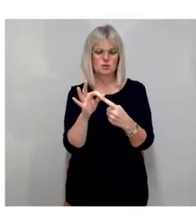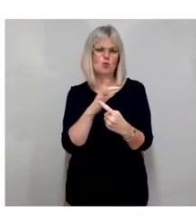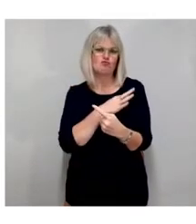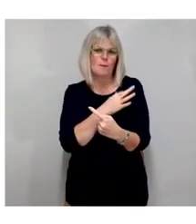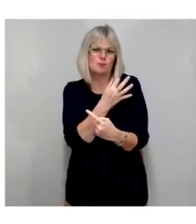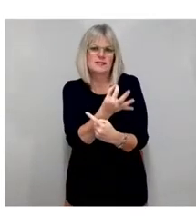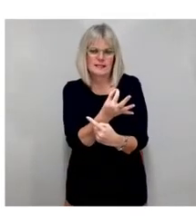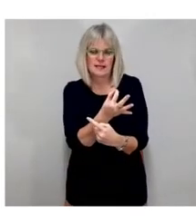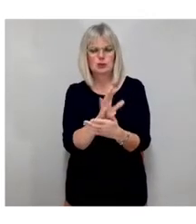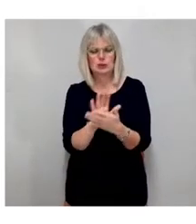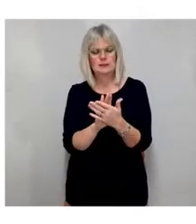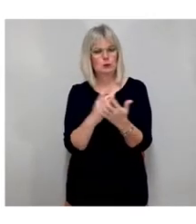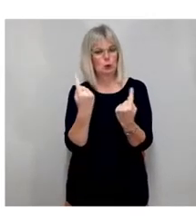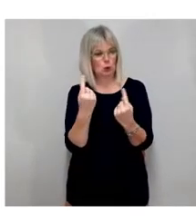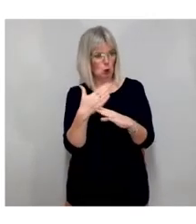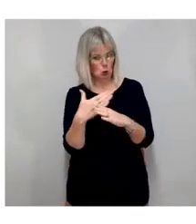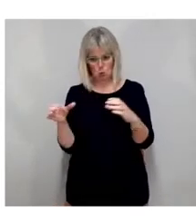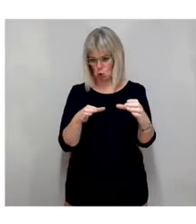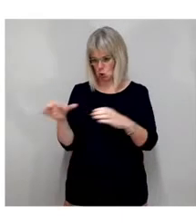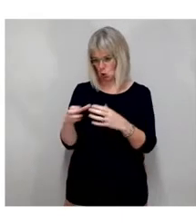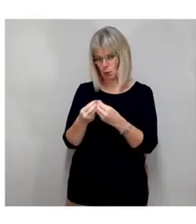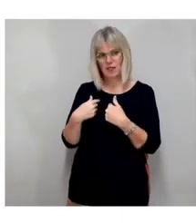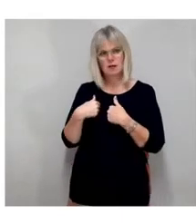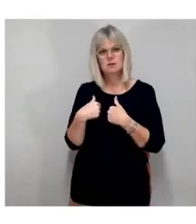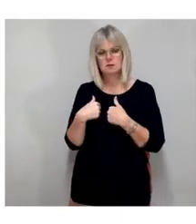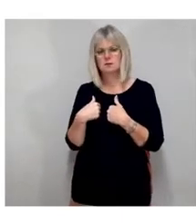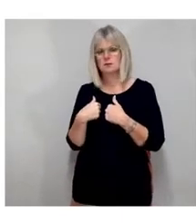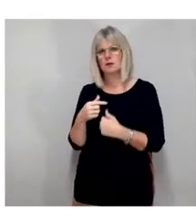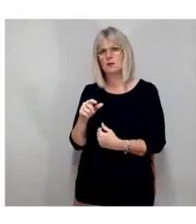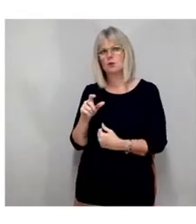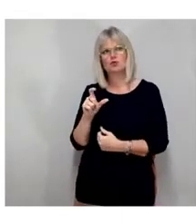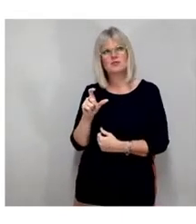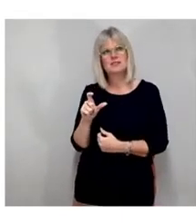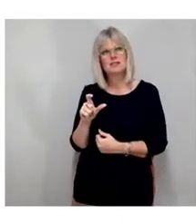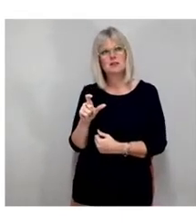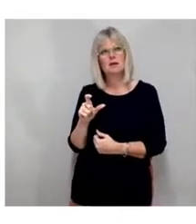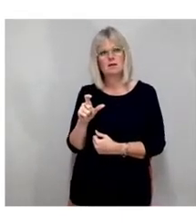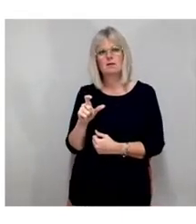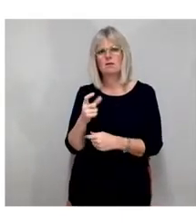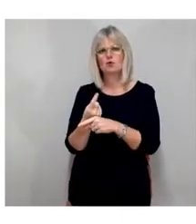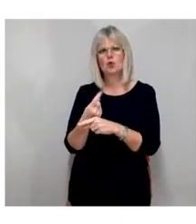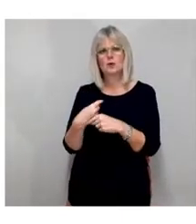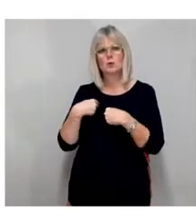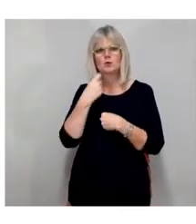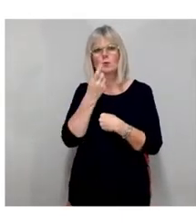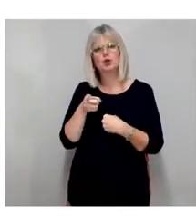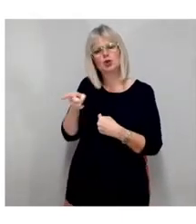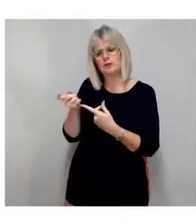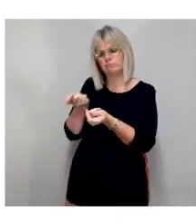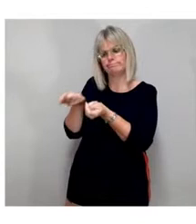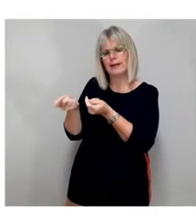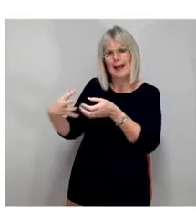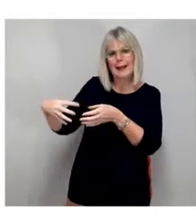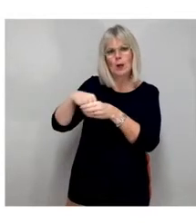think Christina Mallon is talking to us later today or tomorrow, and Christina runs our inclusive design practice. A